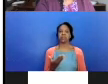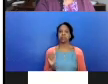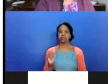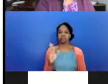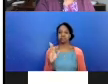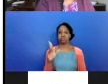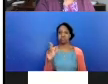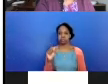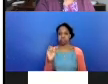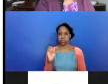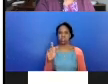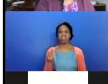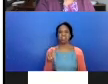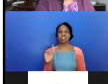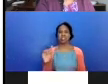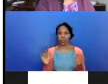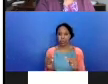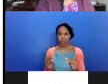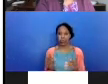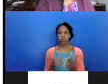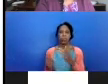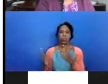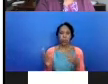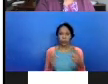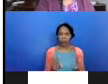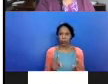the effects. So pulling,